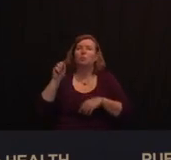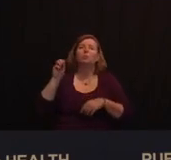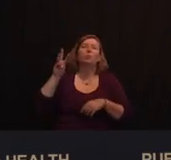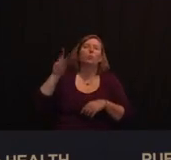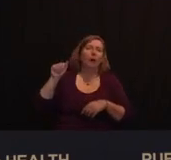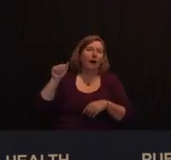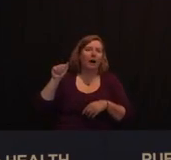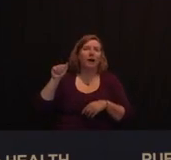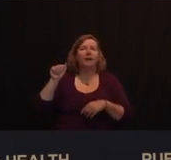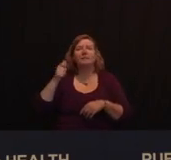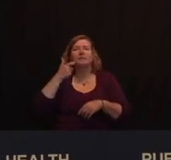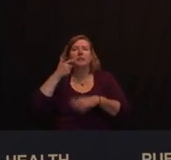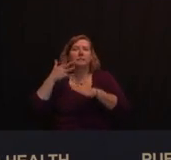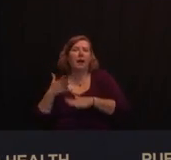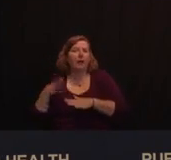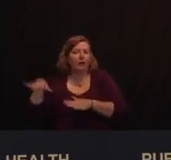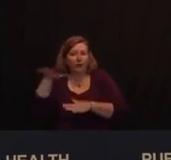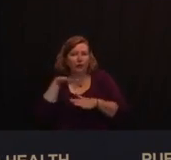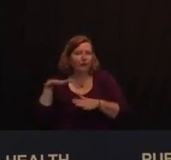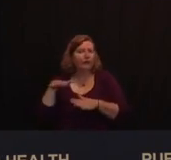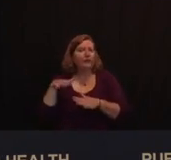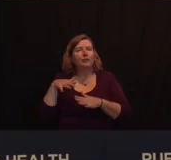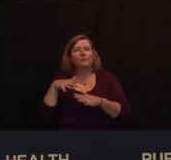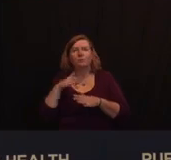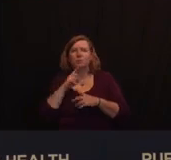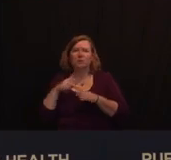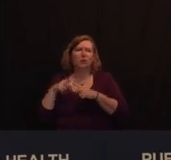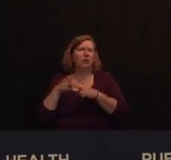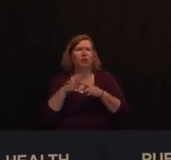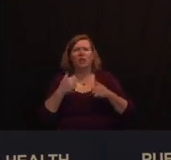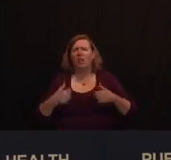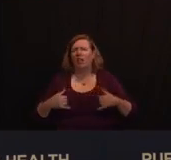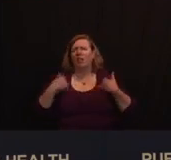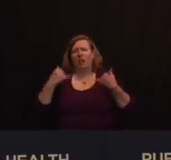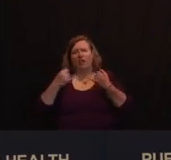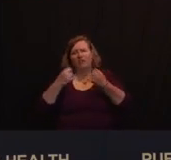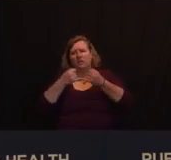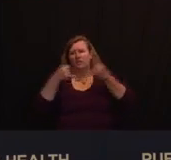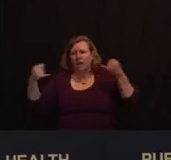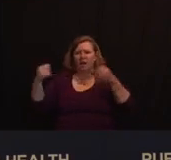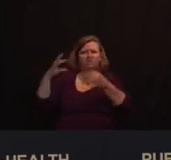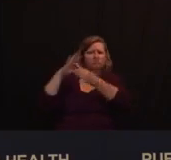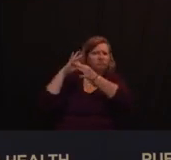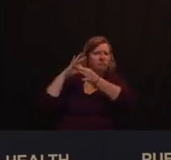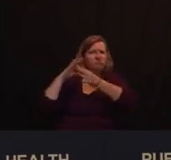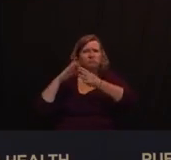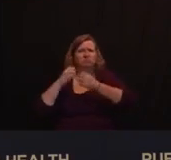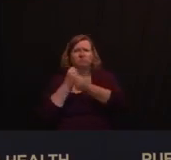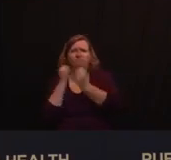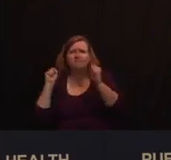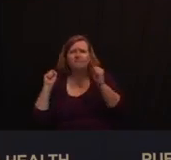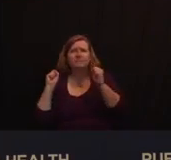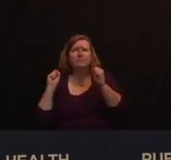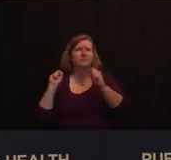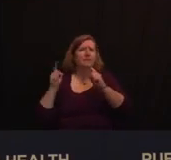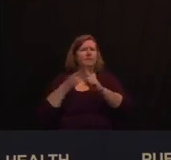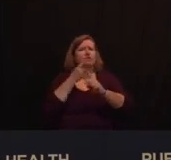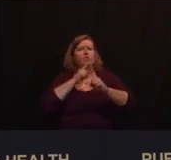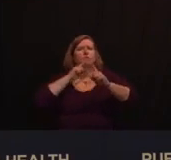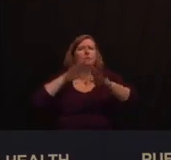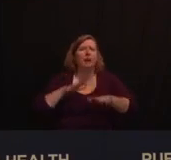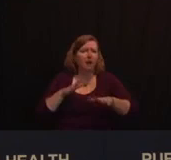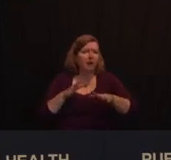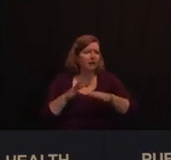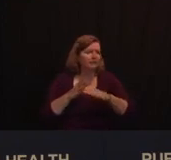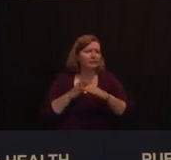for first responders and citizens for more than the past year. In the past year, over 240 million 911 calls